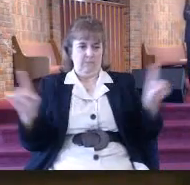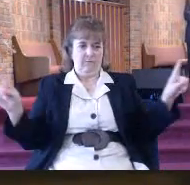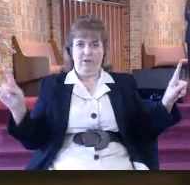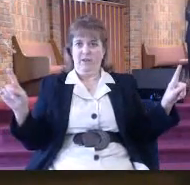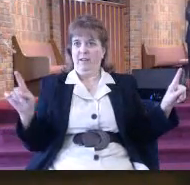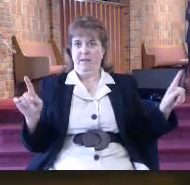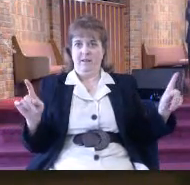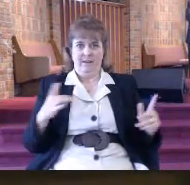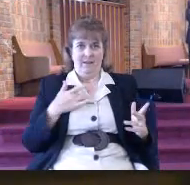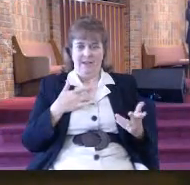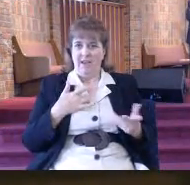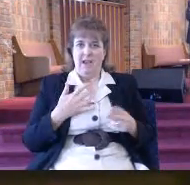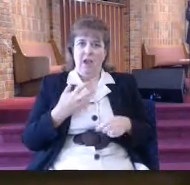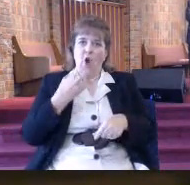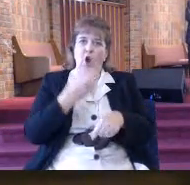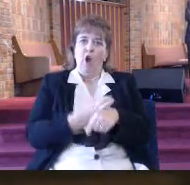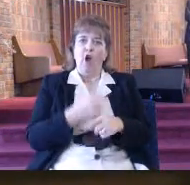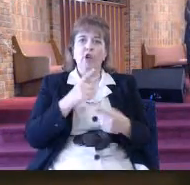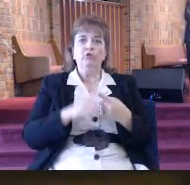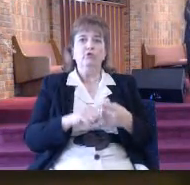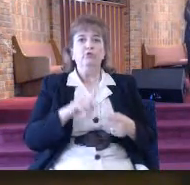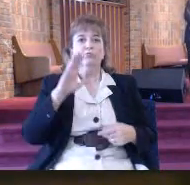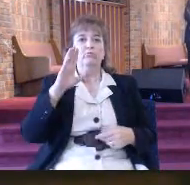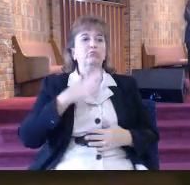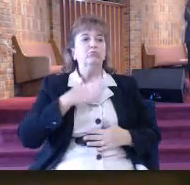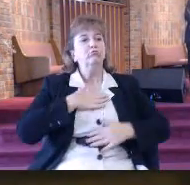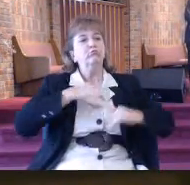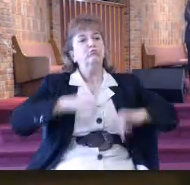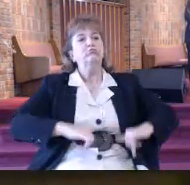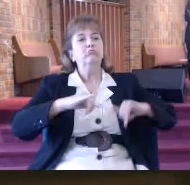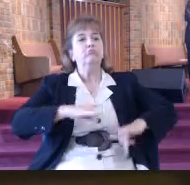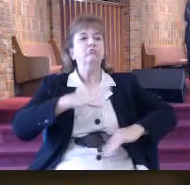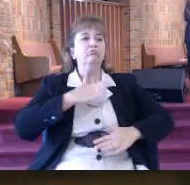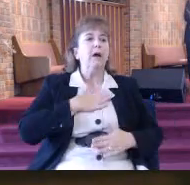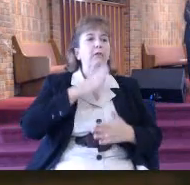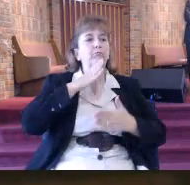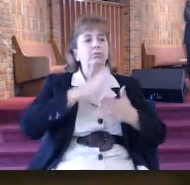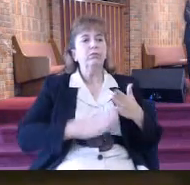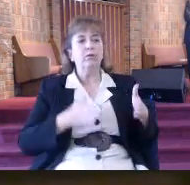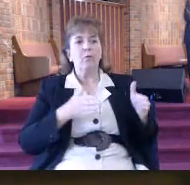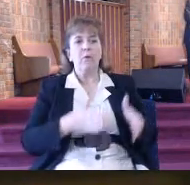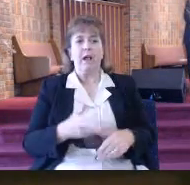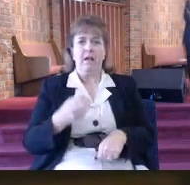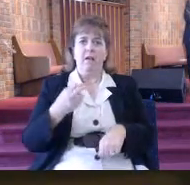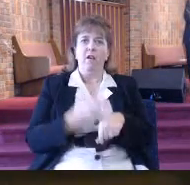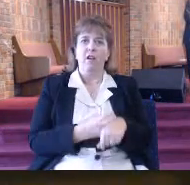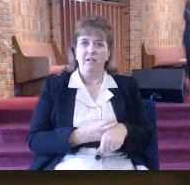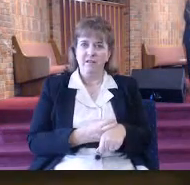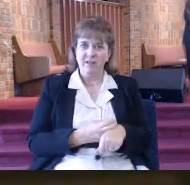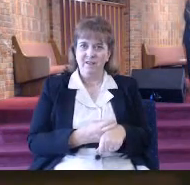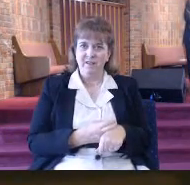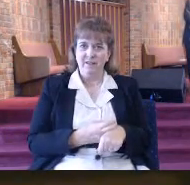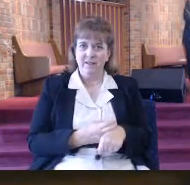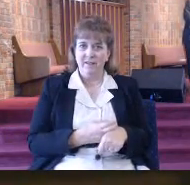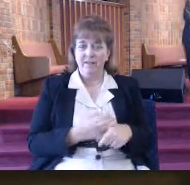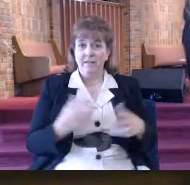and you're different. He said, it's hard to be yourself. Well, what is yourself?